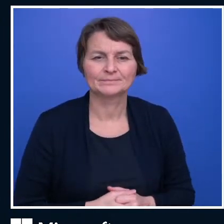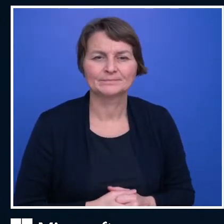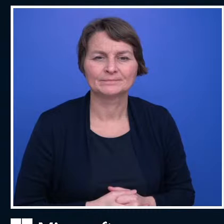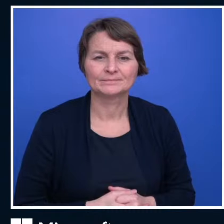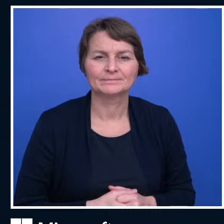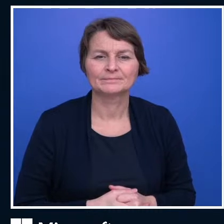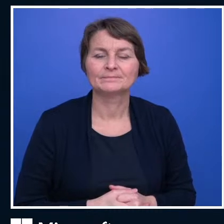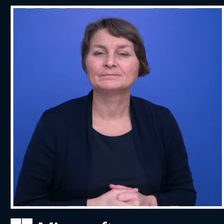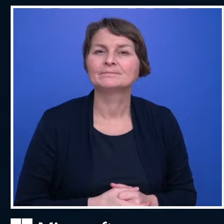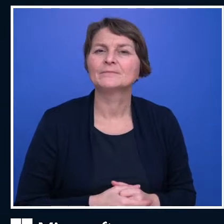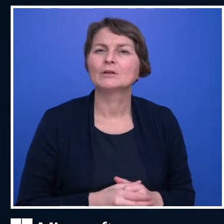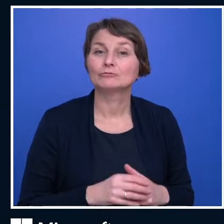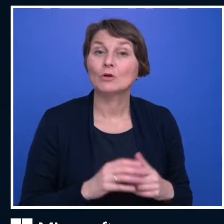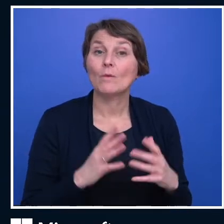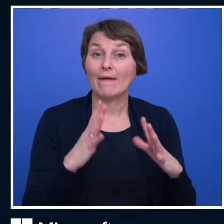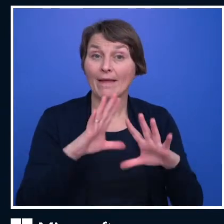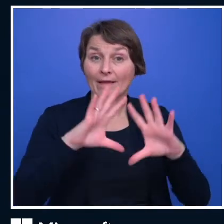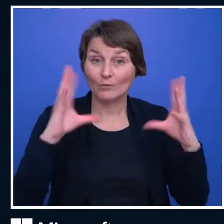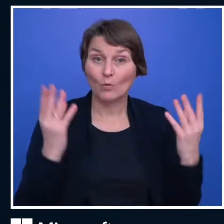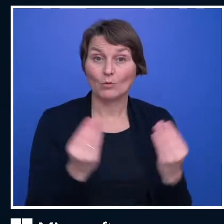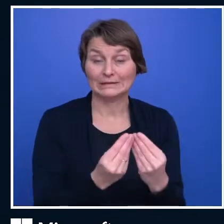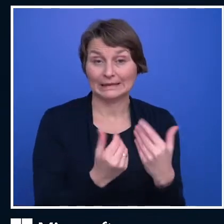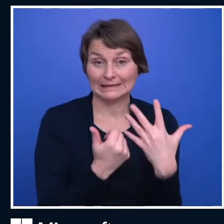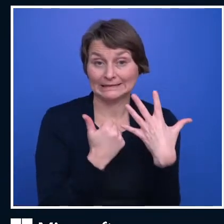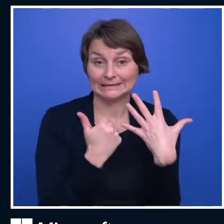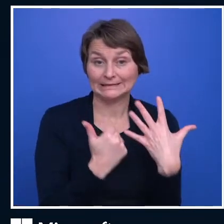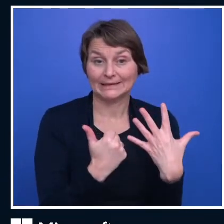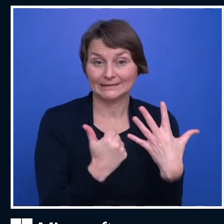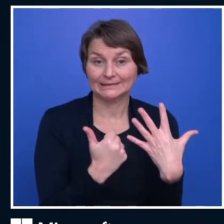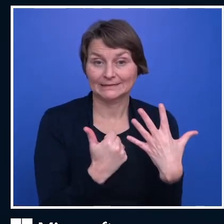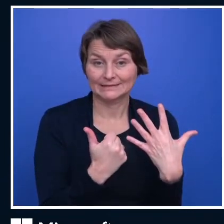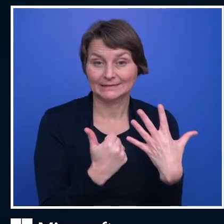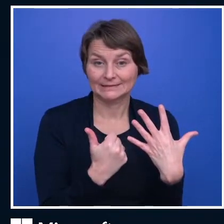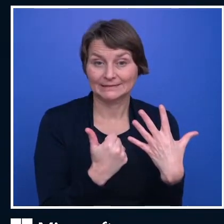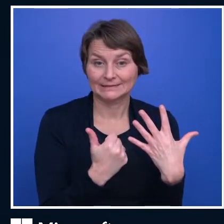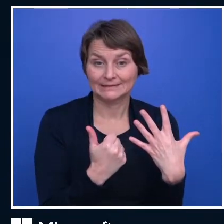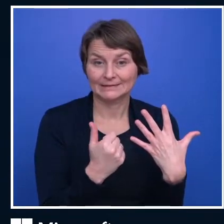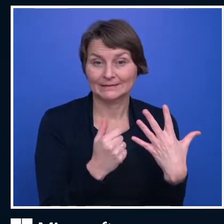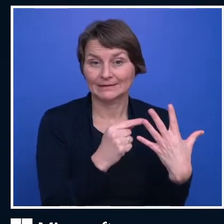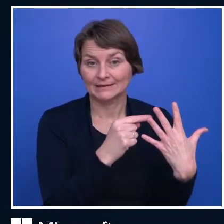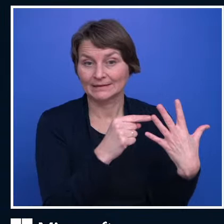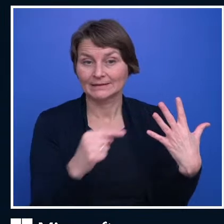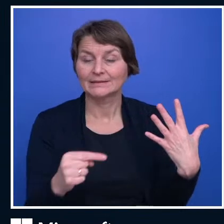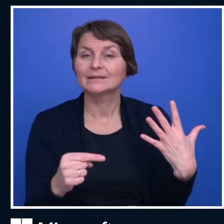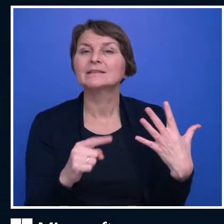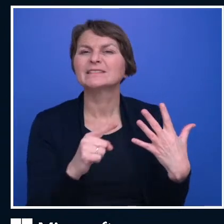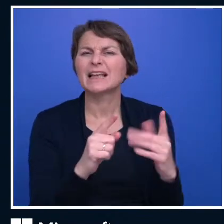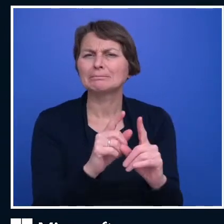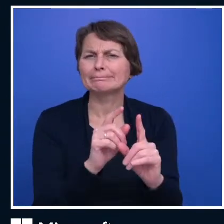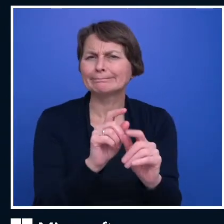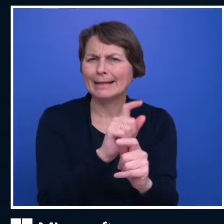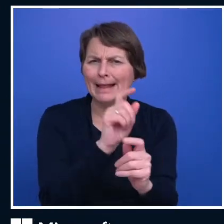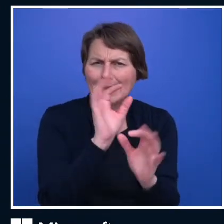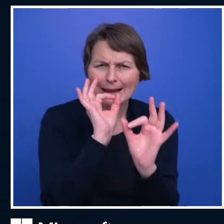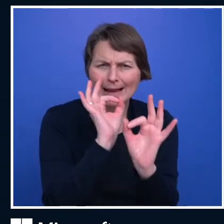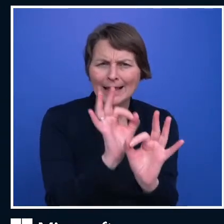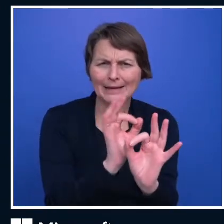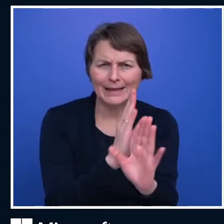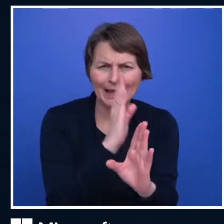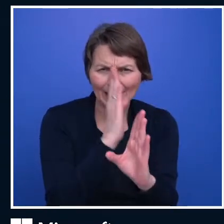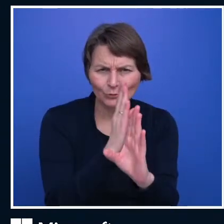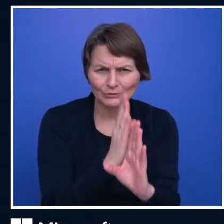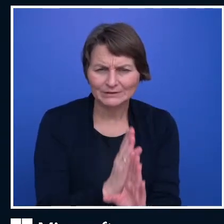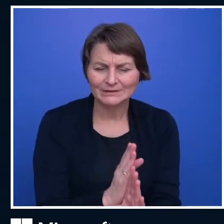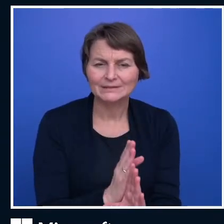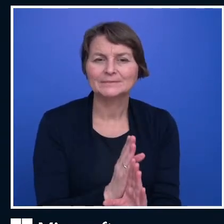as 6. So let's just select that, click on next. And I now have a couple of metrics on